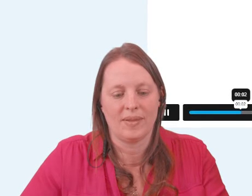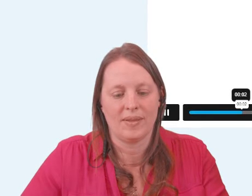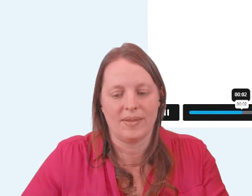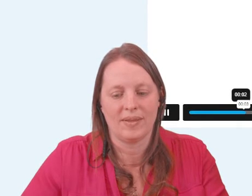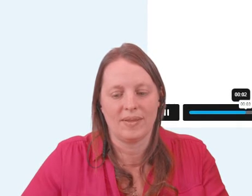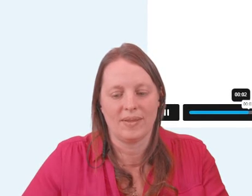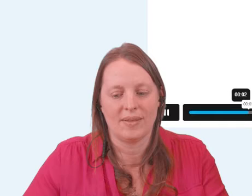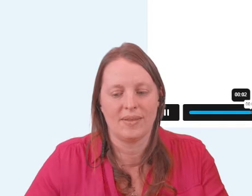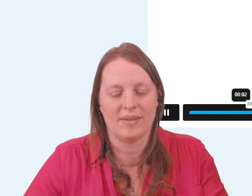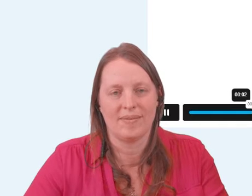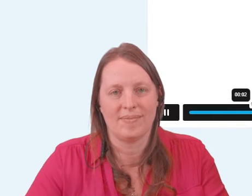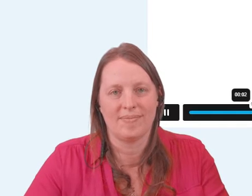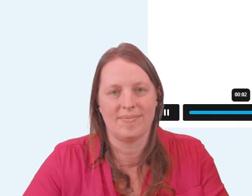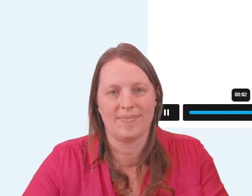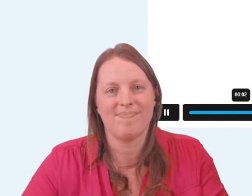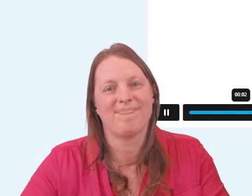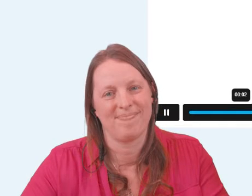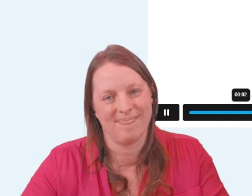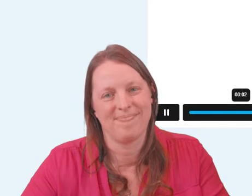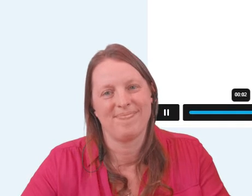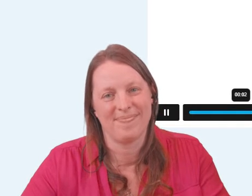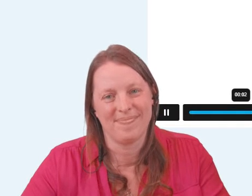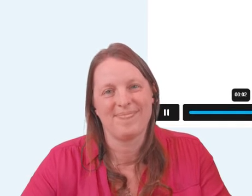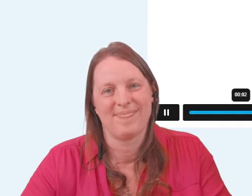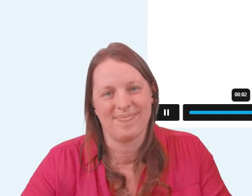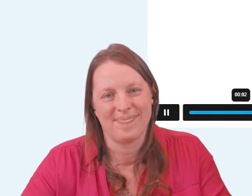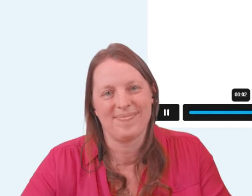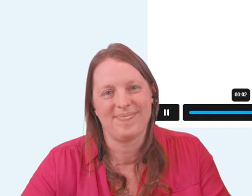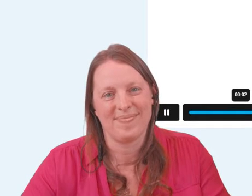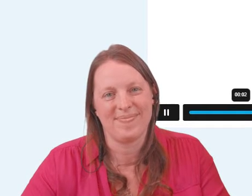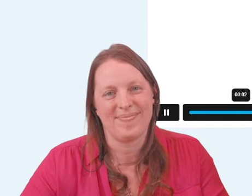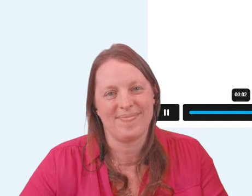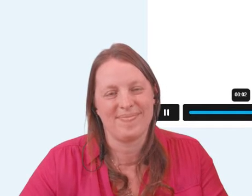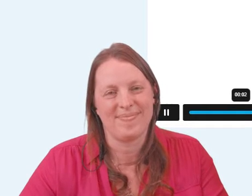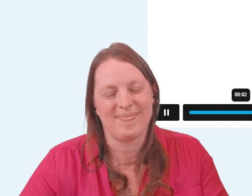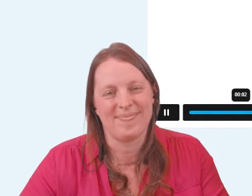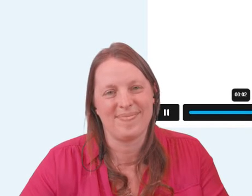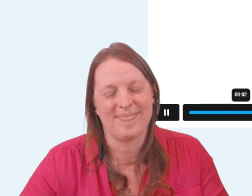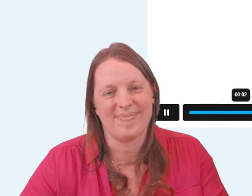It's modified by Appiani. Okay. Now you